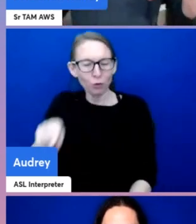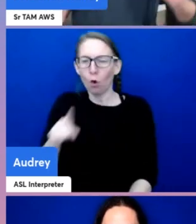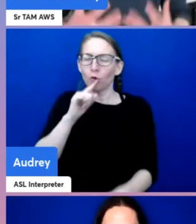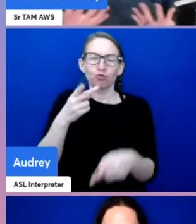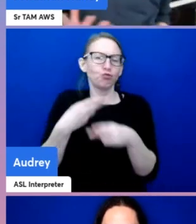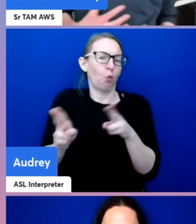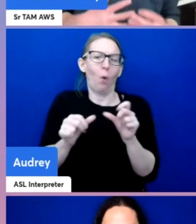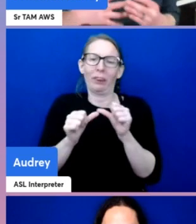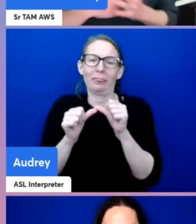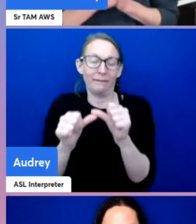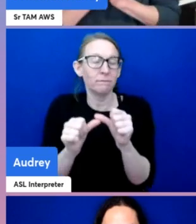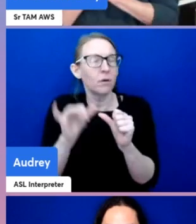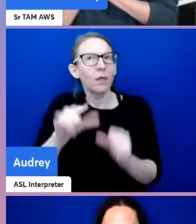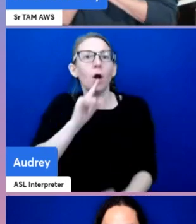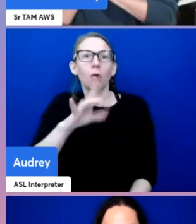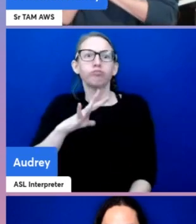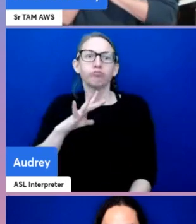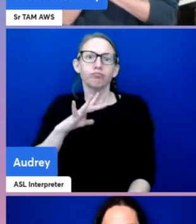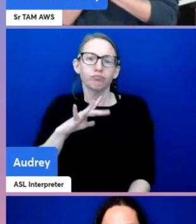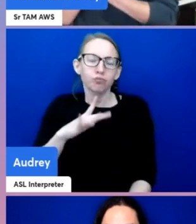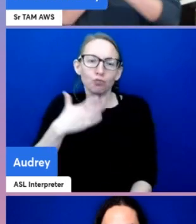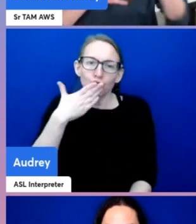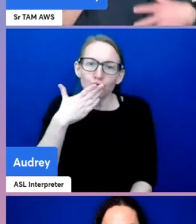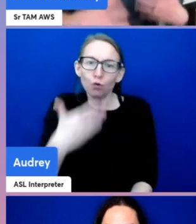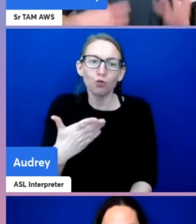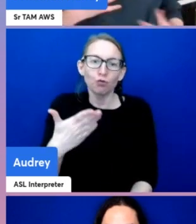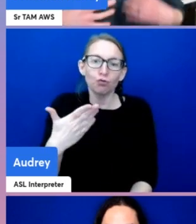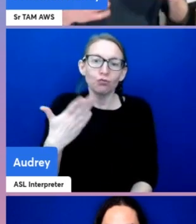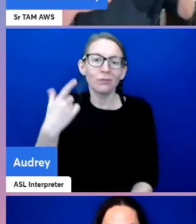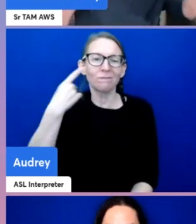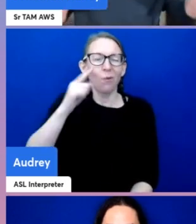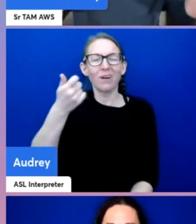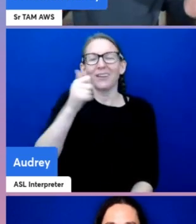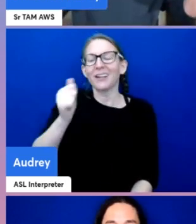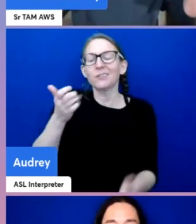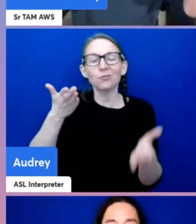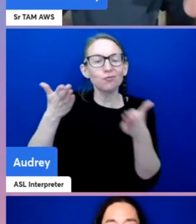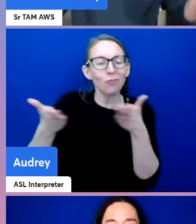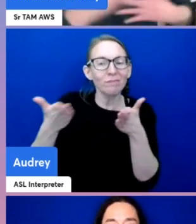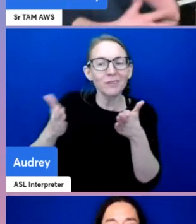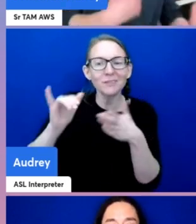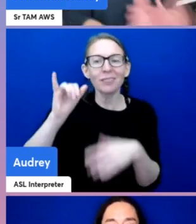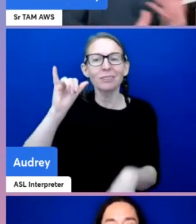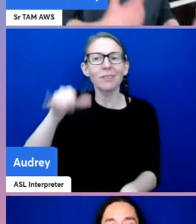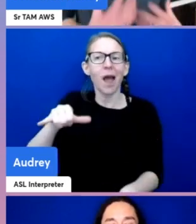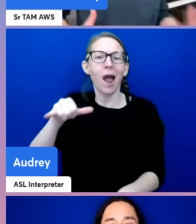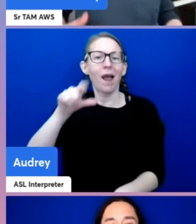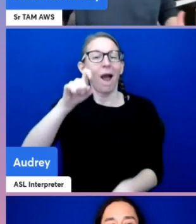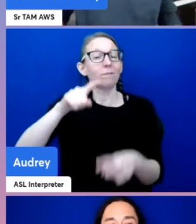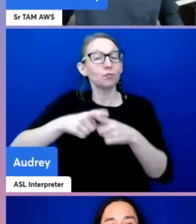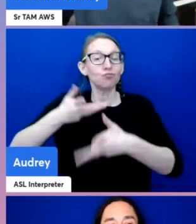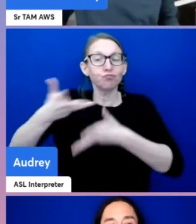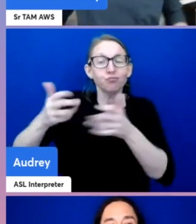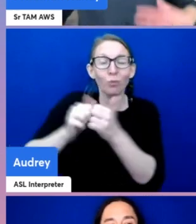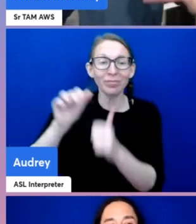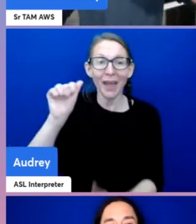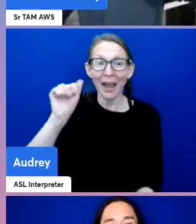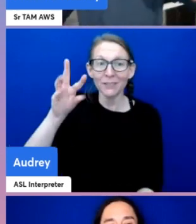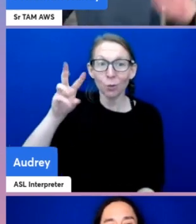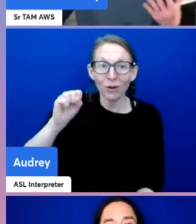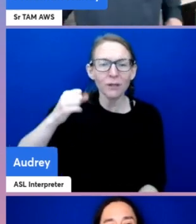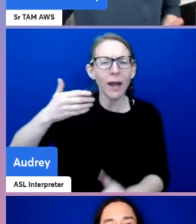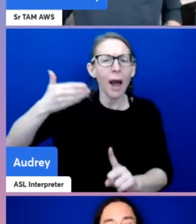which is a really great use case for any services that need to interact with AWS